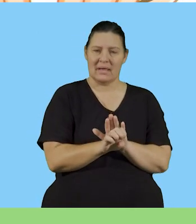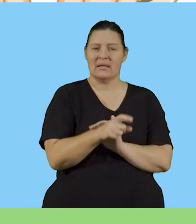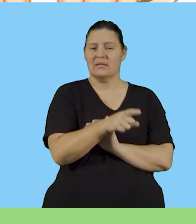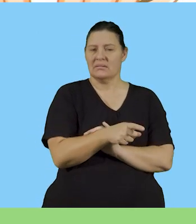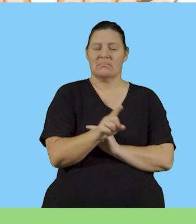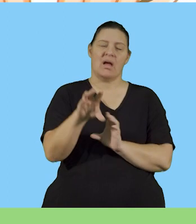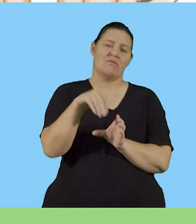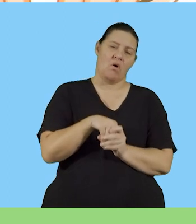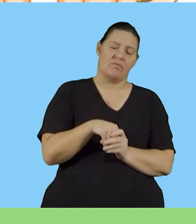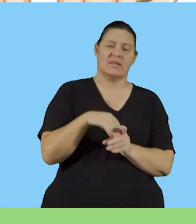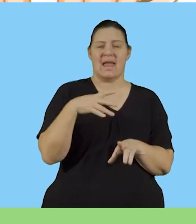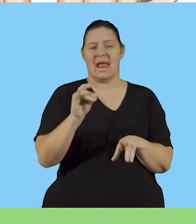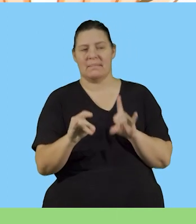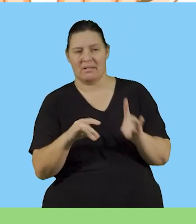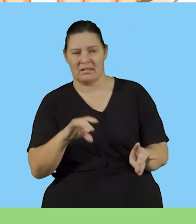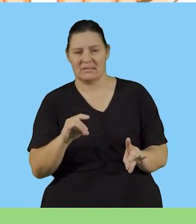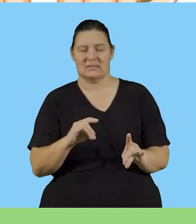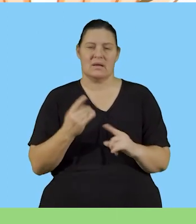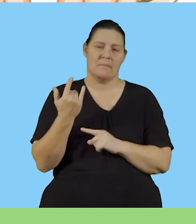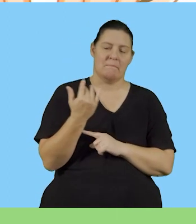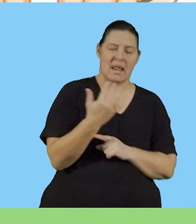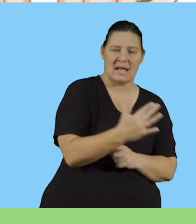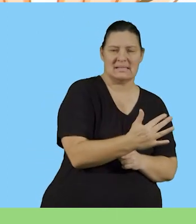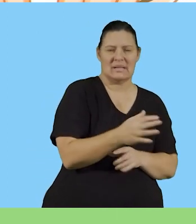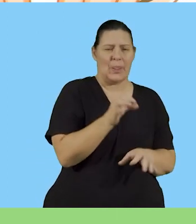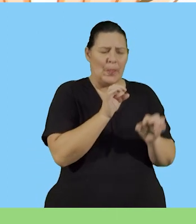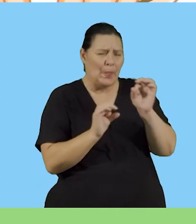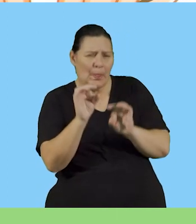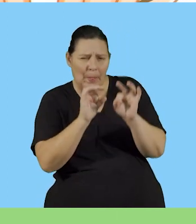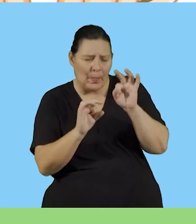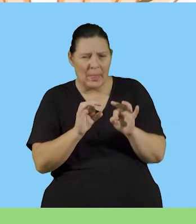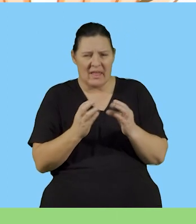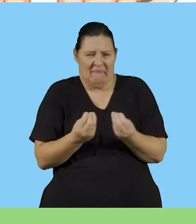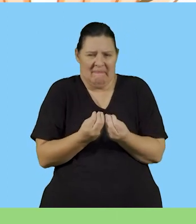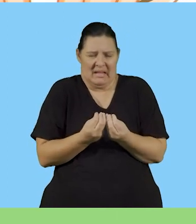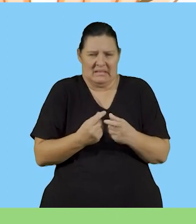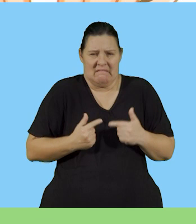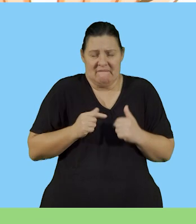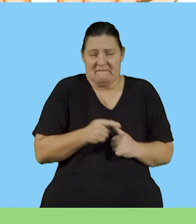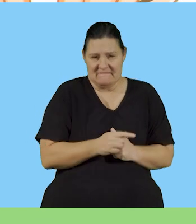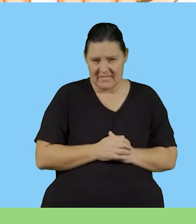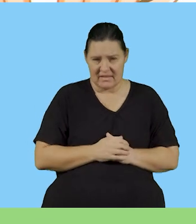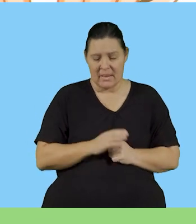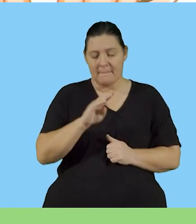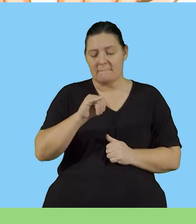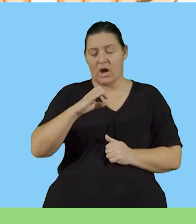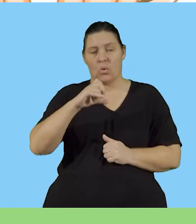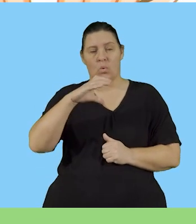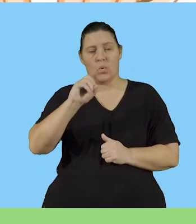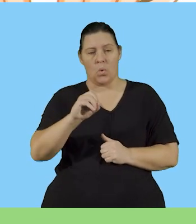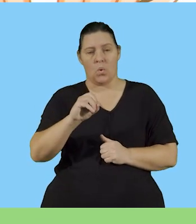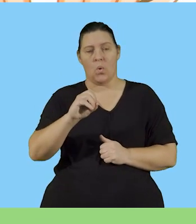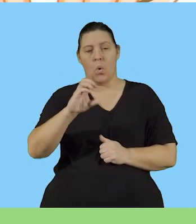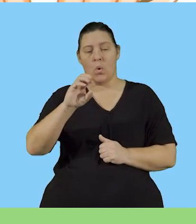biotic factors include animals, plants, and microorganisms. If you remember,